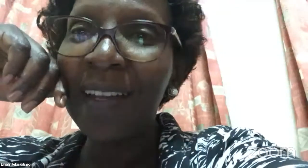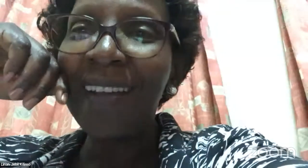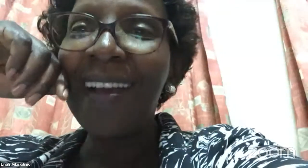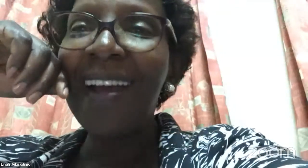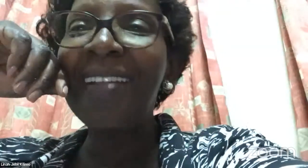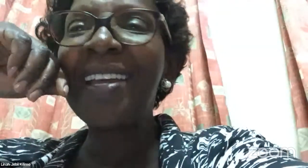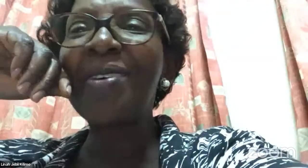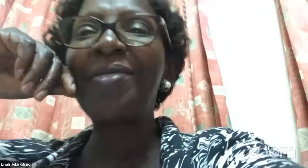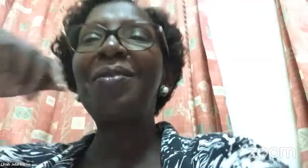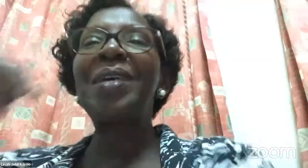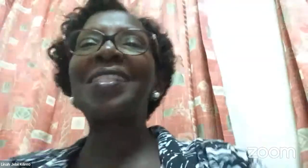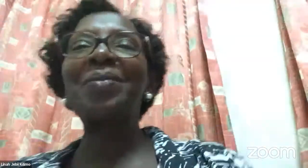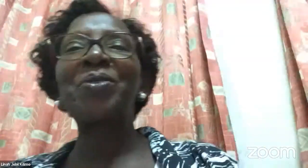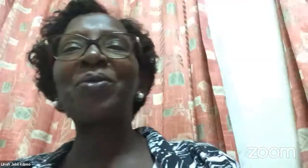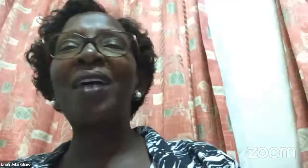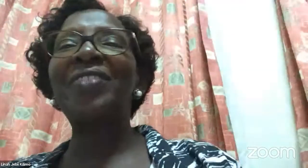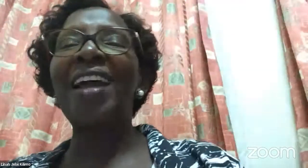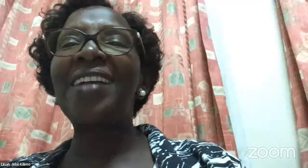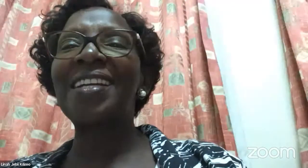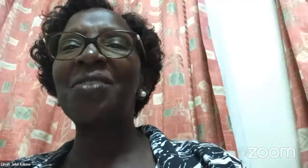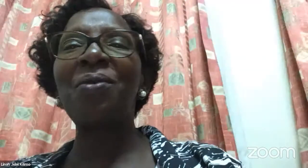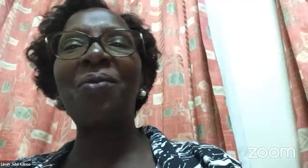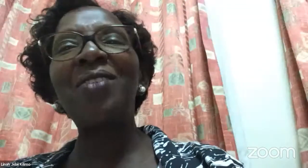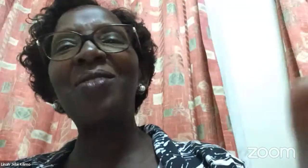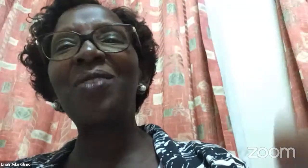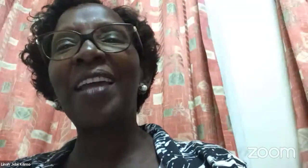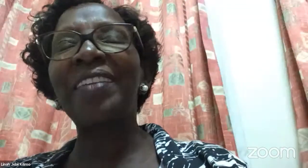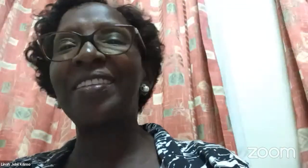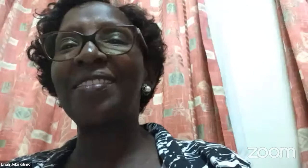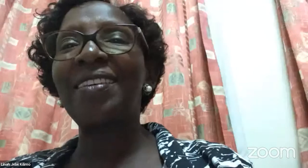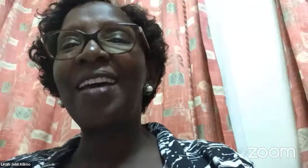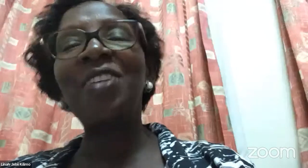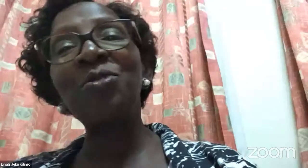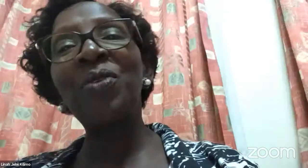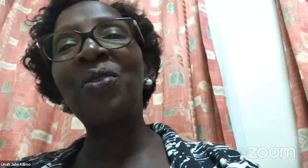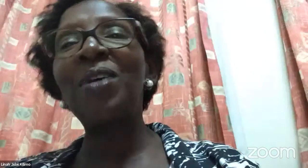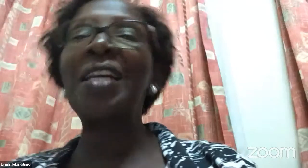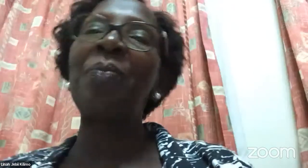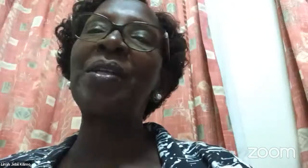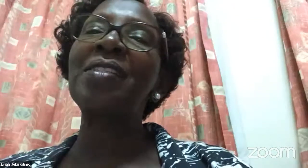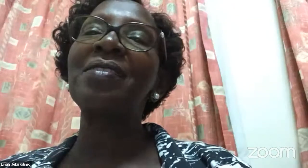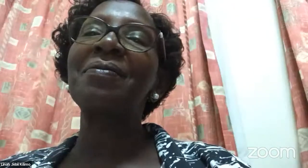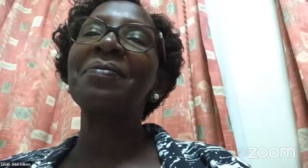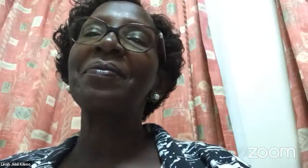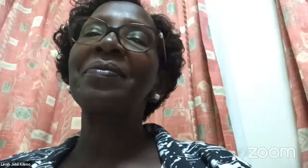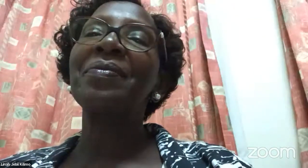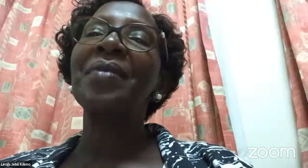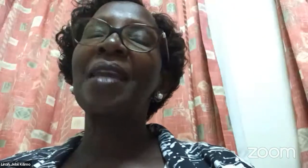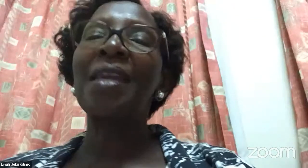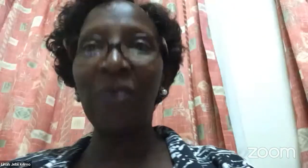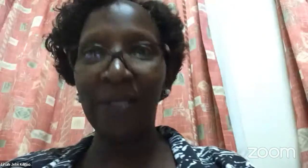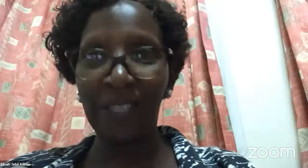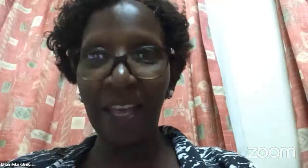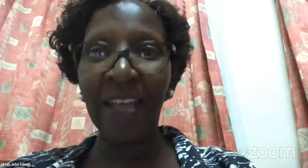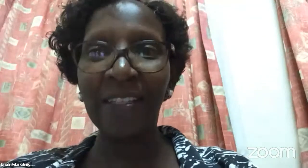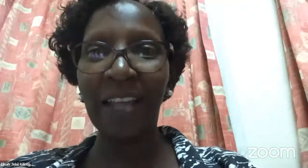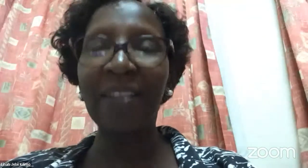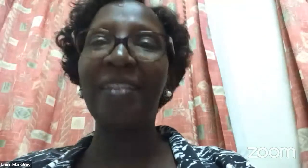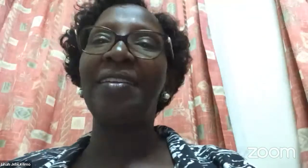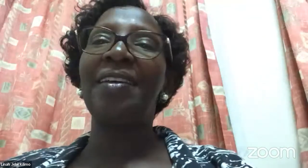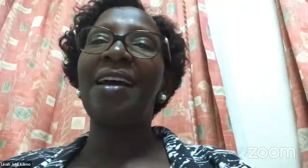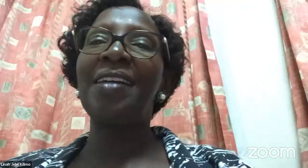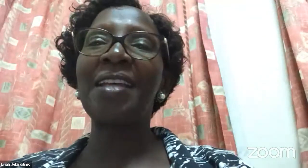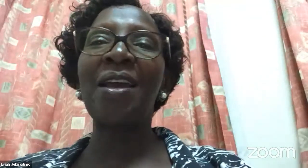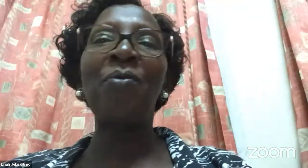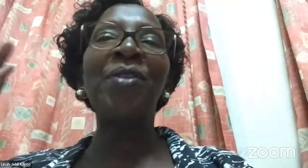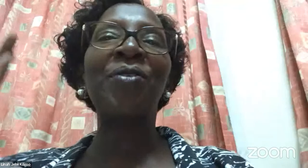end. And the woman seems to have the answer. And she, oh, why don't you like this? And tomorrow what happens? He will say